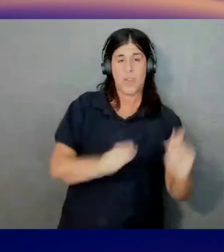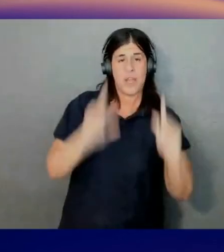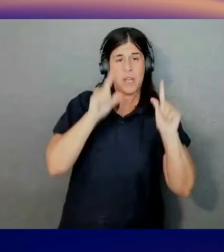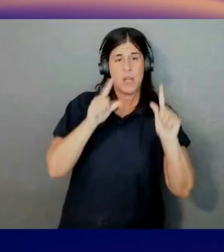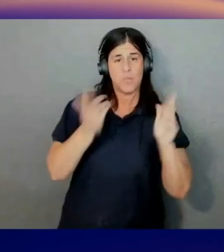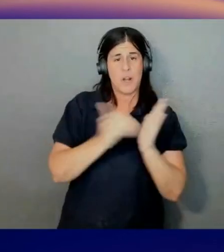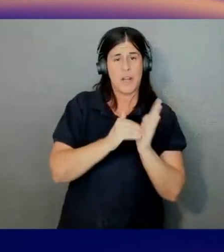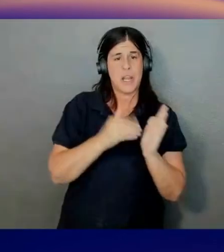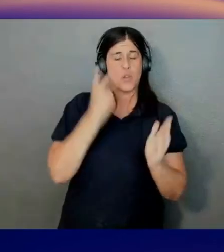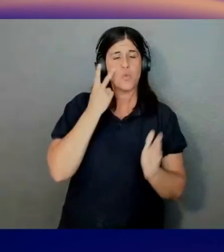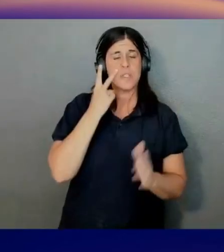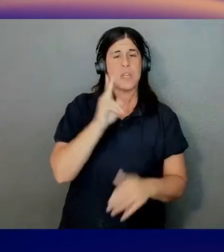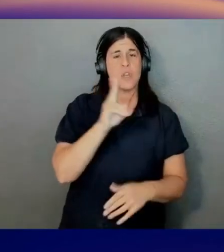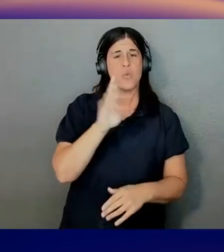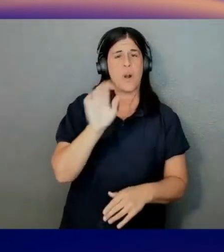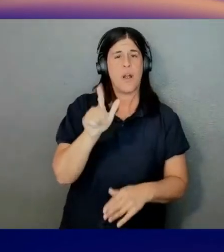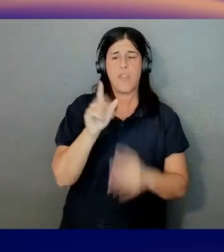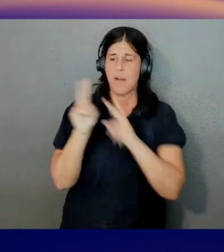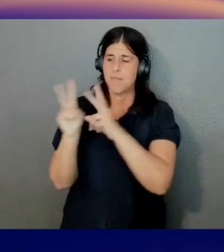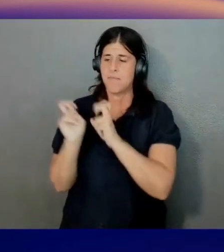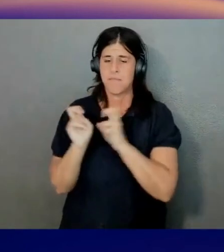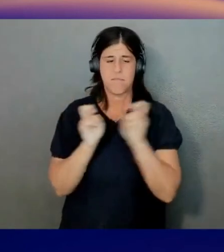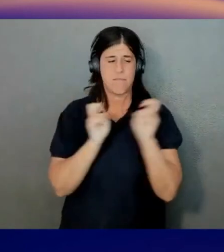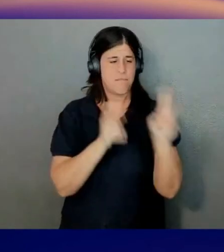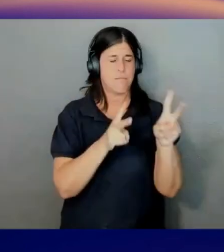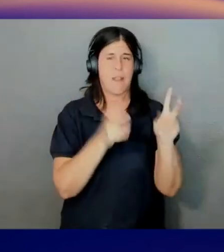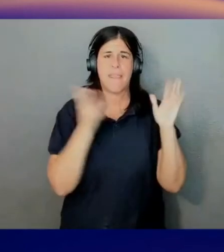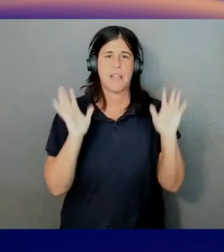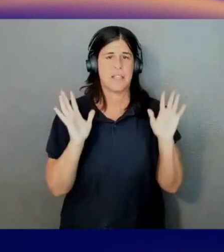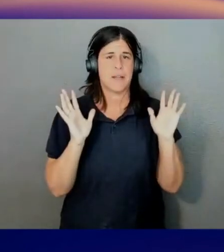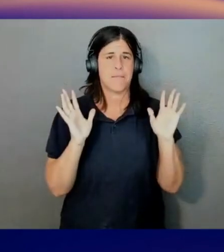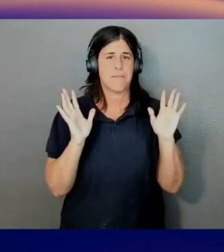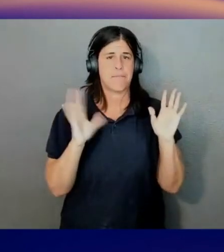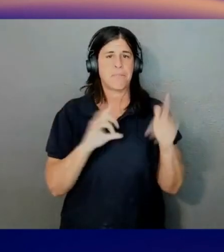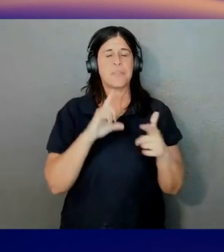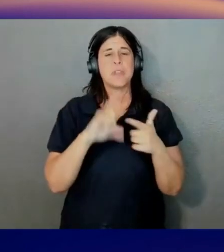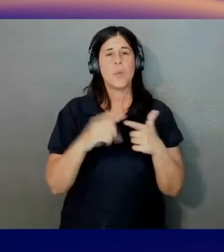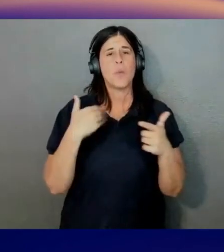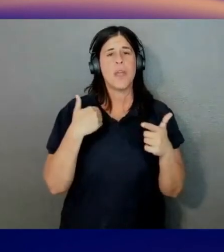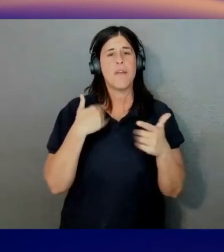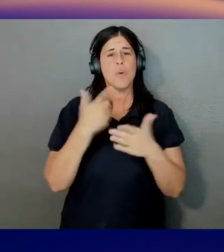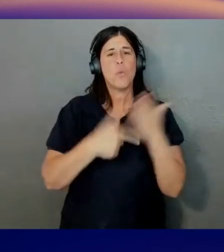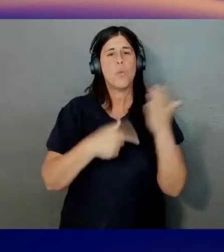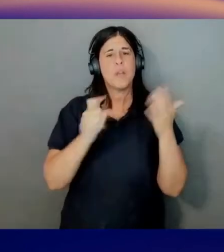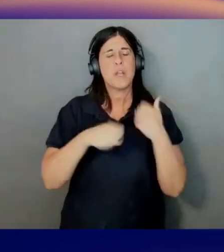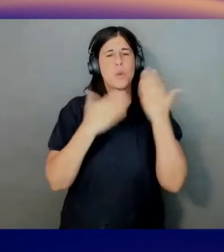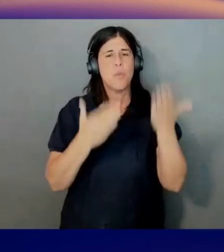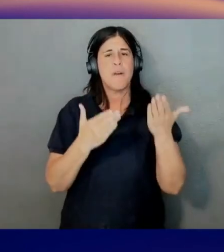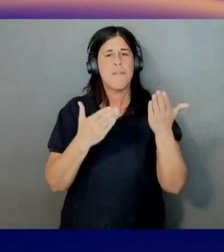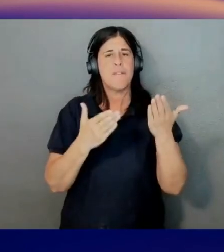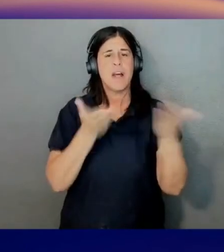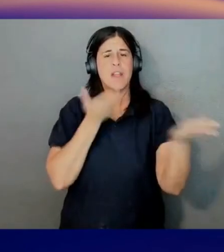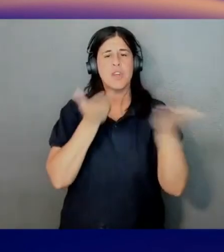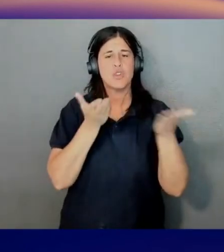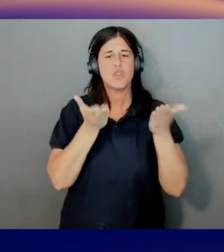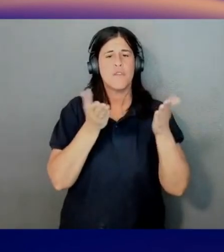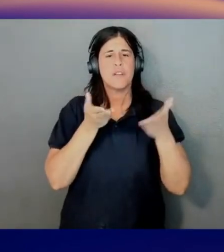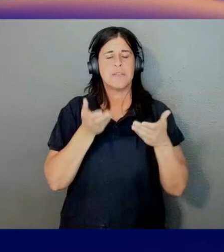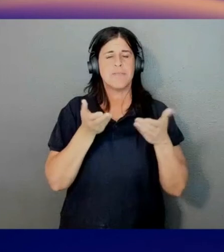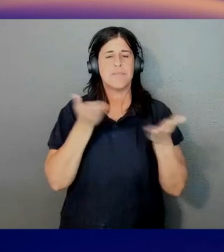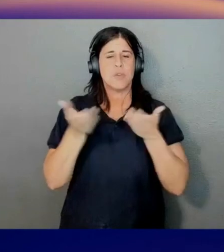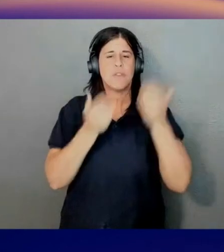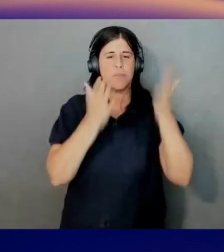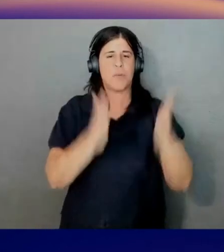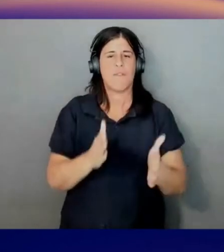URL there. I just copied and then I pasted it here. And then we need to provide the service provider entity ID. Okay. That is nothing